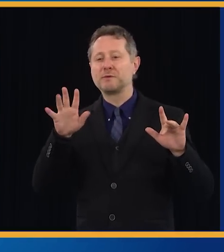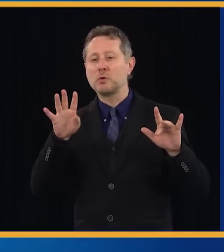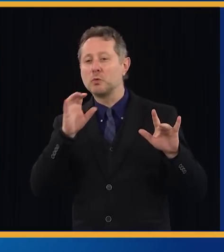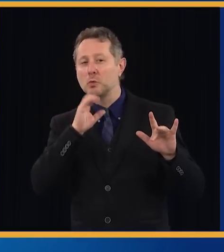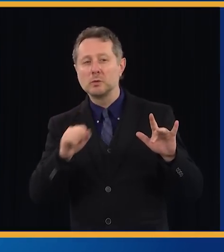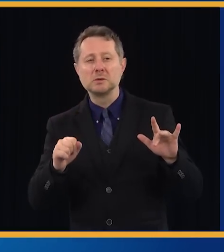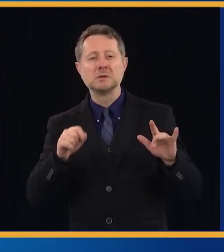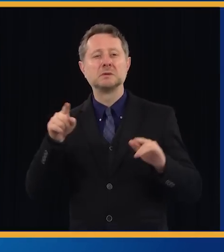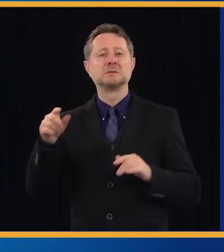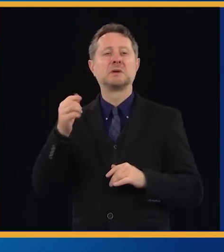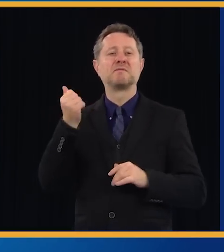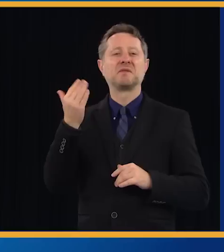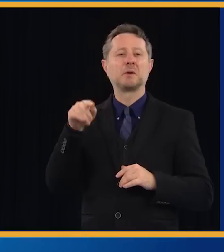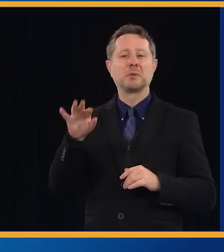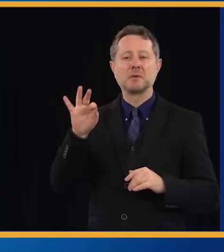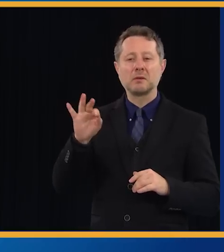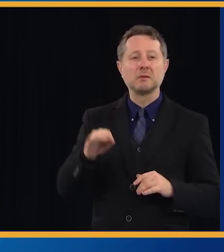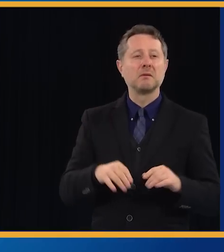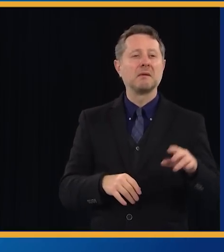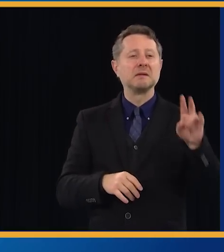75 plus, 13,